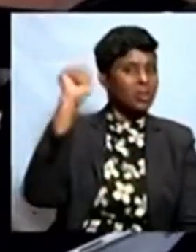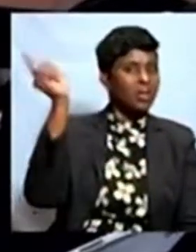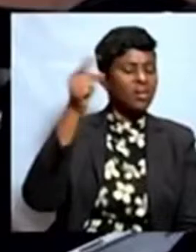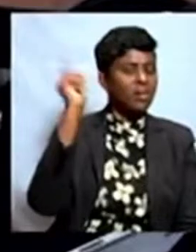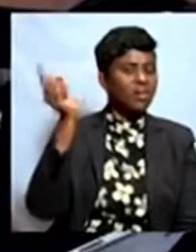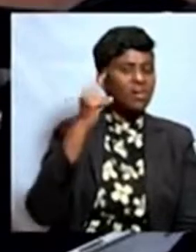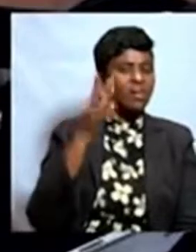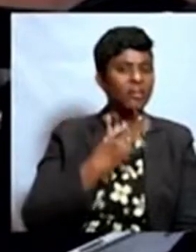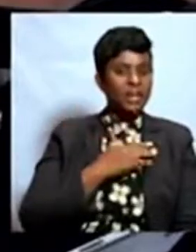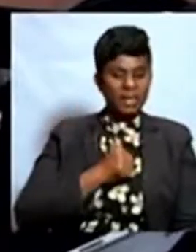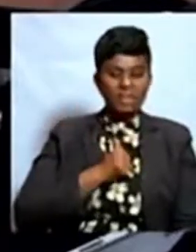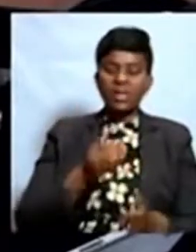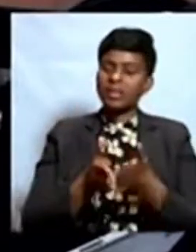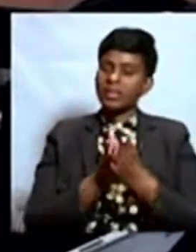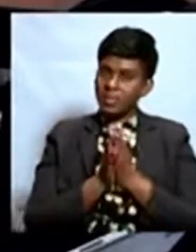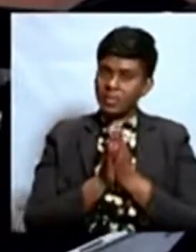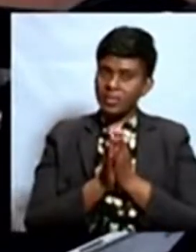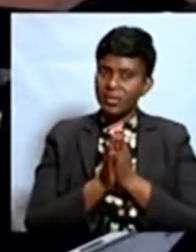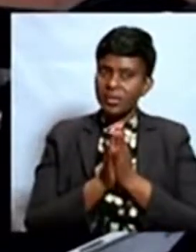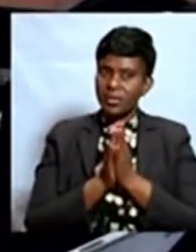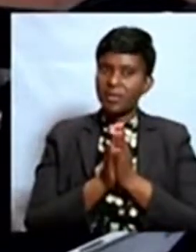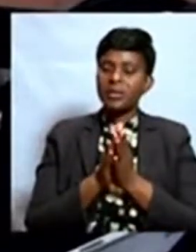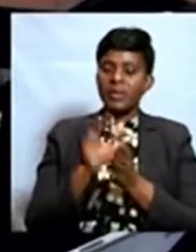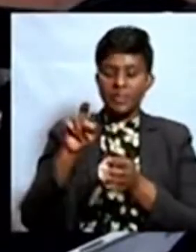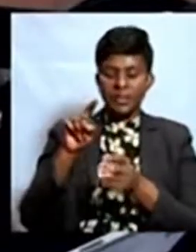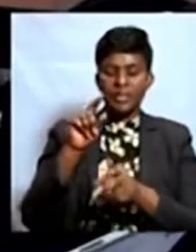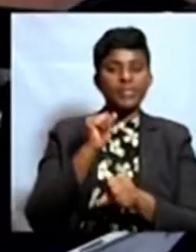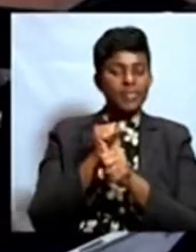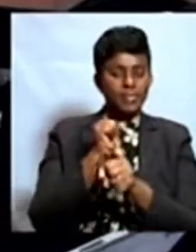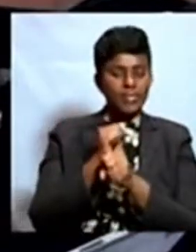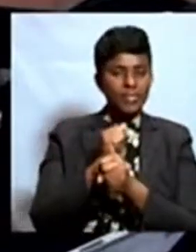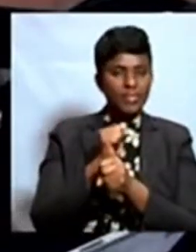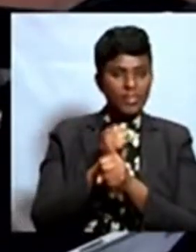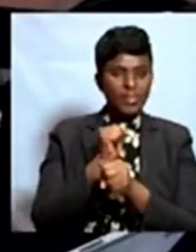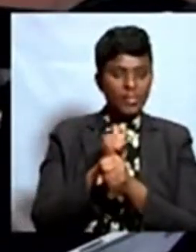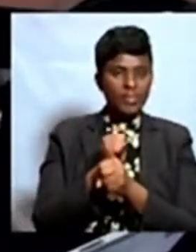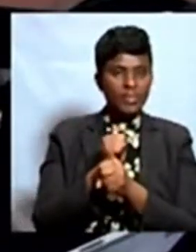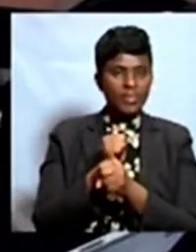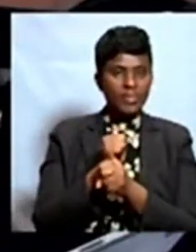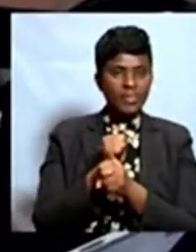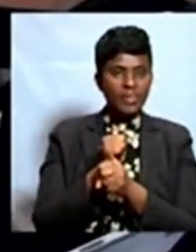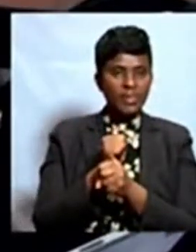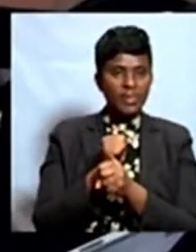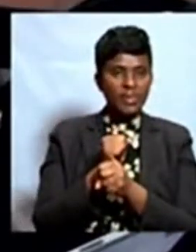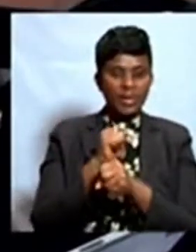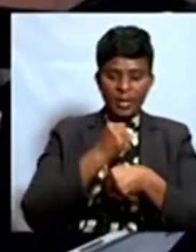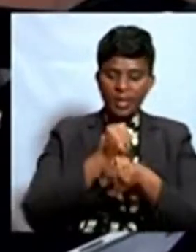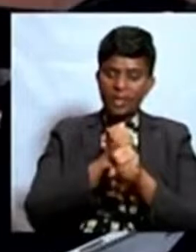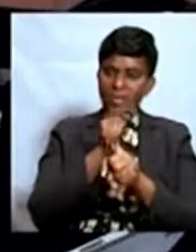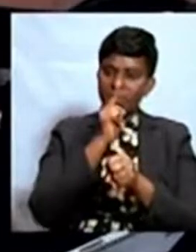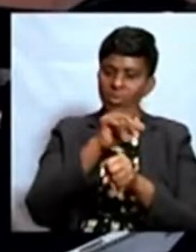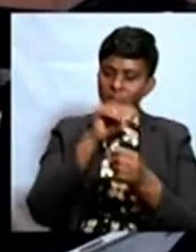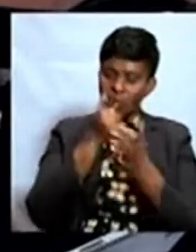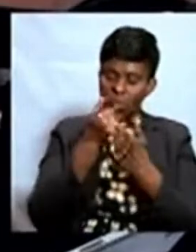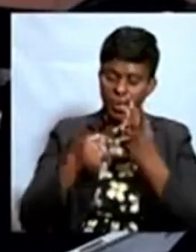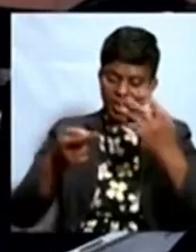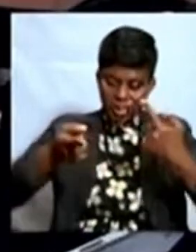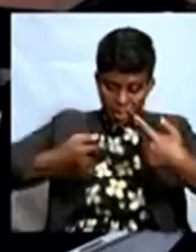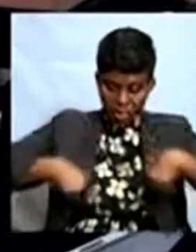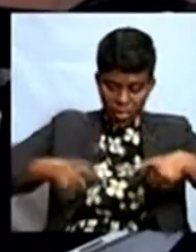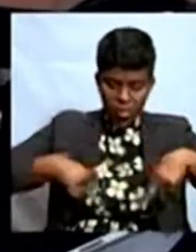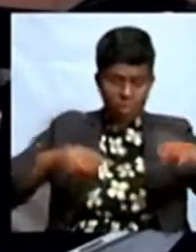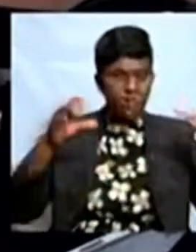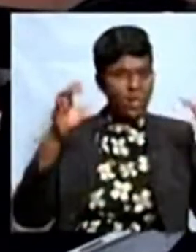So my plea that I think you need to work and ensure that our local